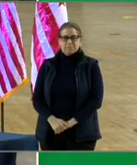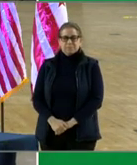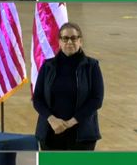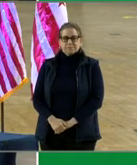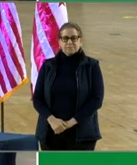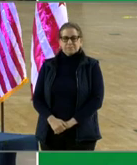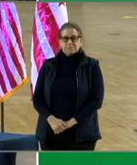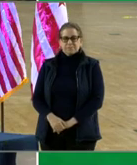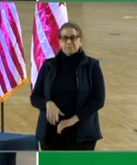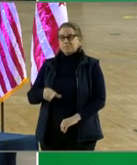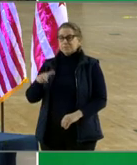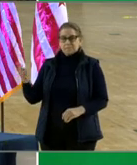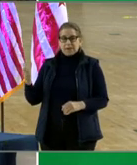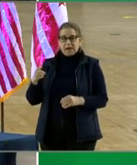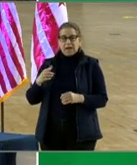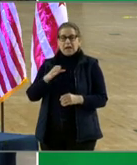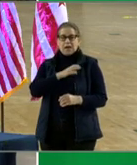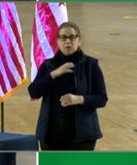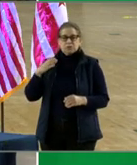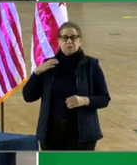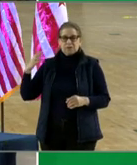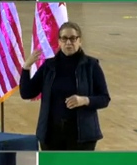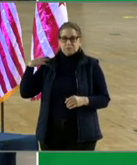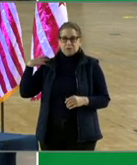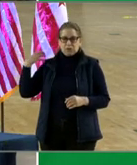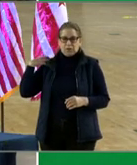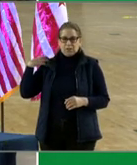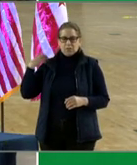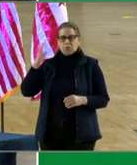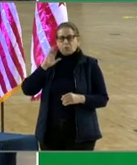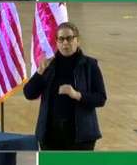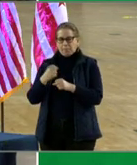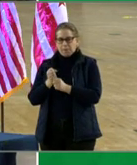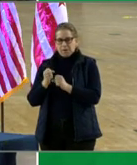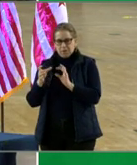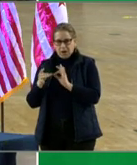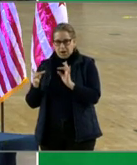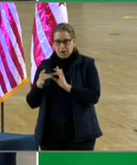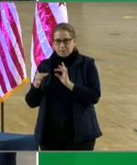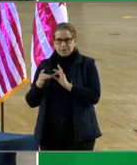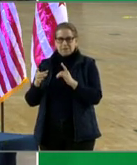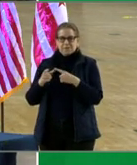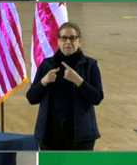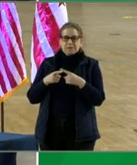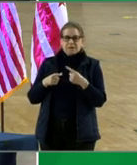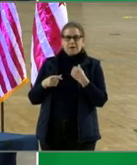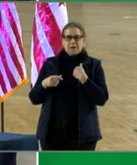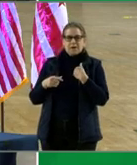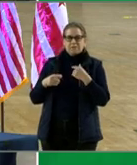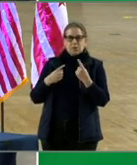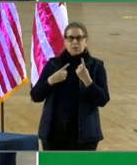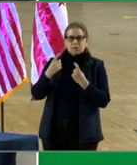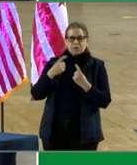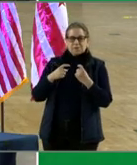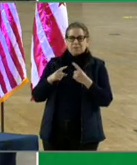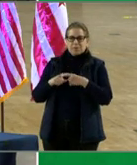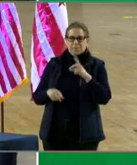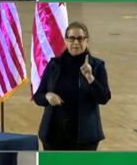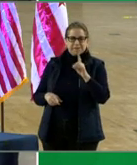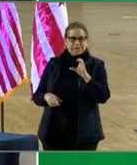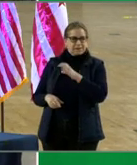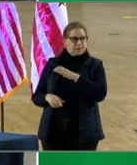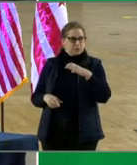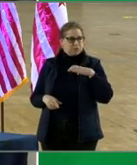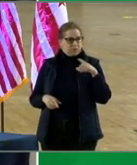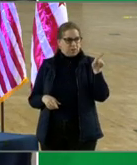for remarks and for questions from the members of the council. So we want